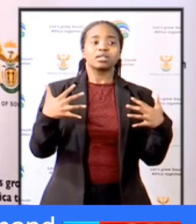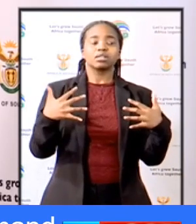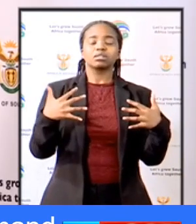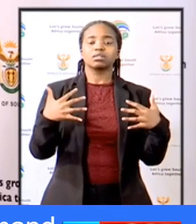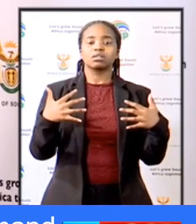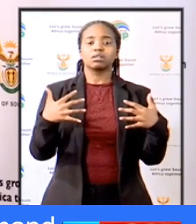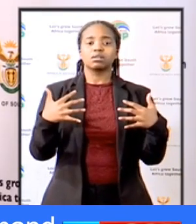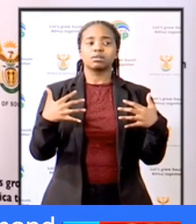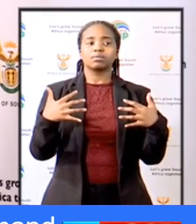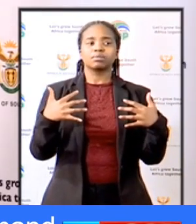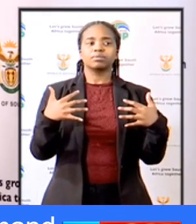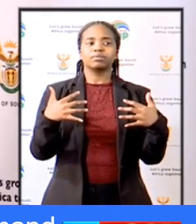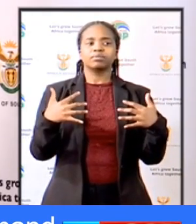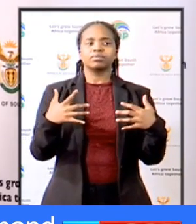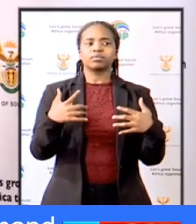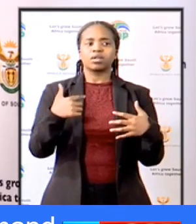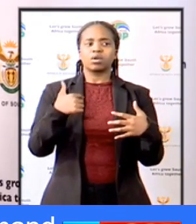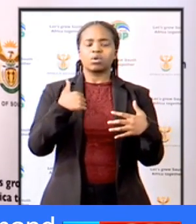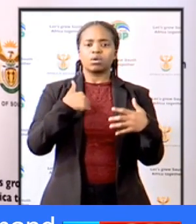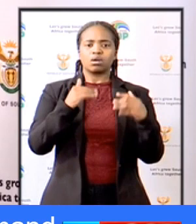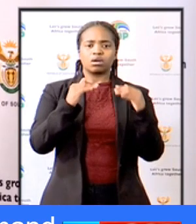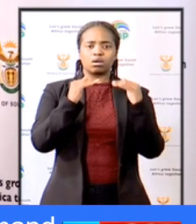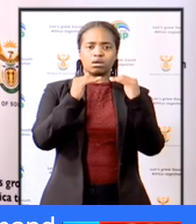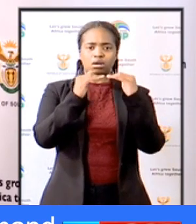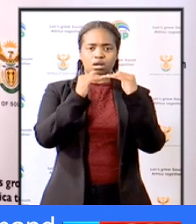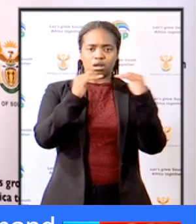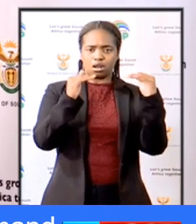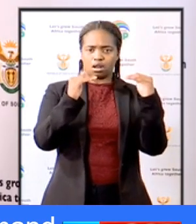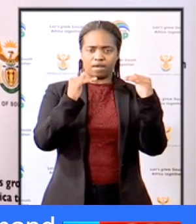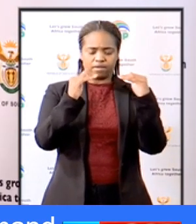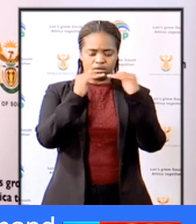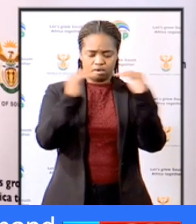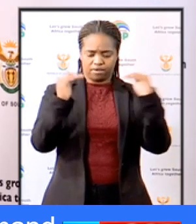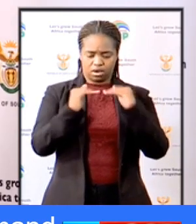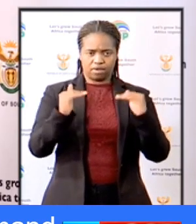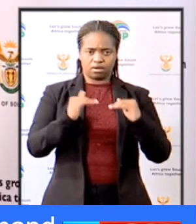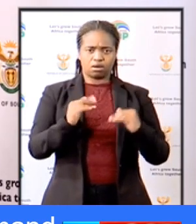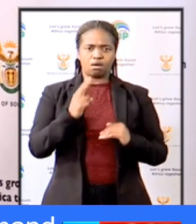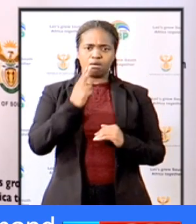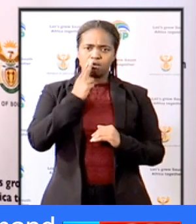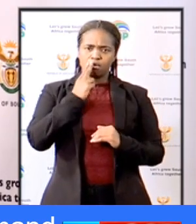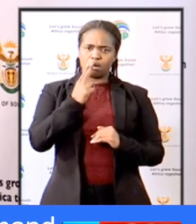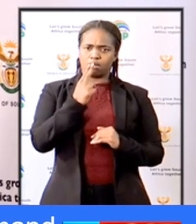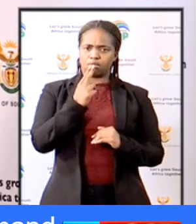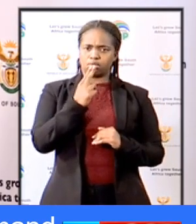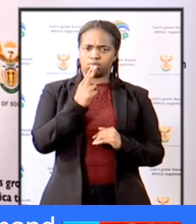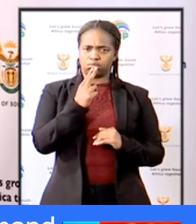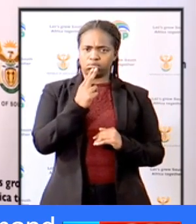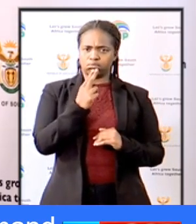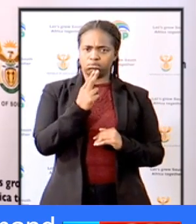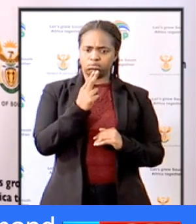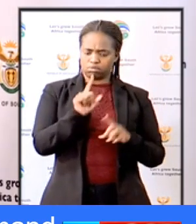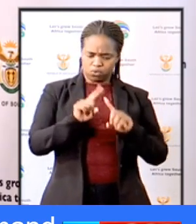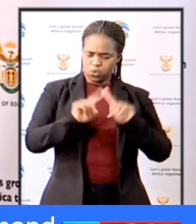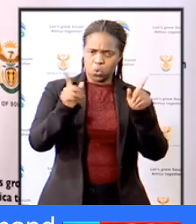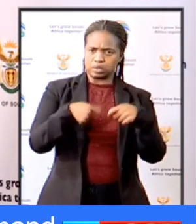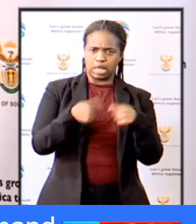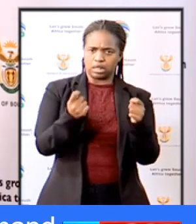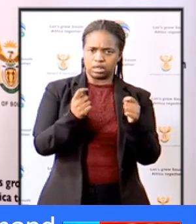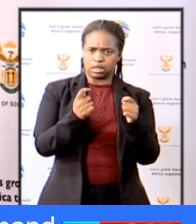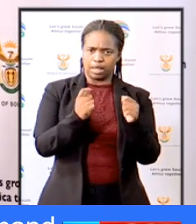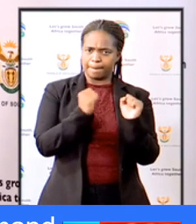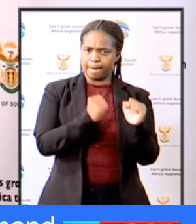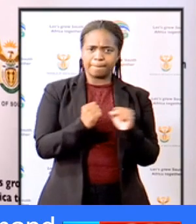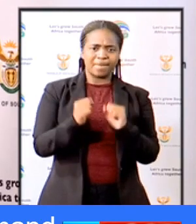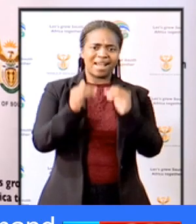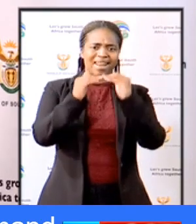not unbanned tobacco. So that's what might be confusing. We have not unbanned tobacco. Whether